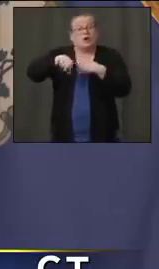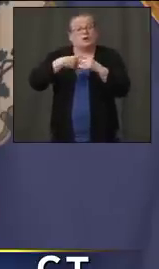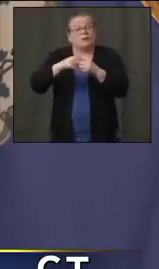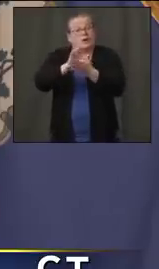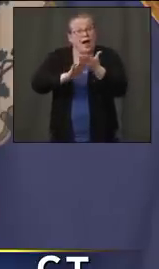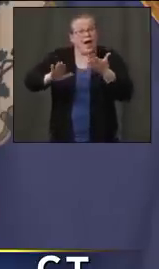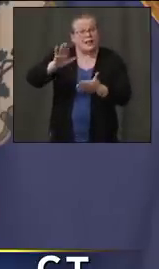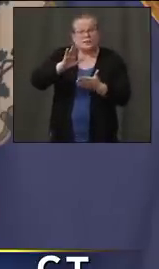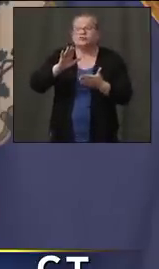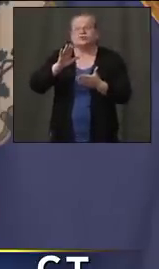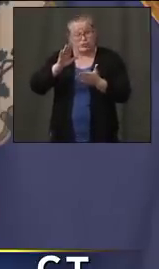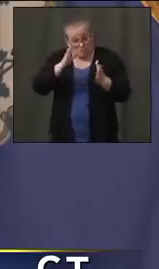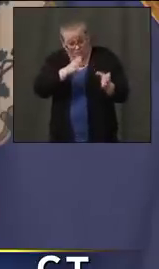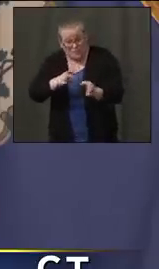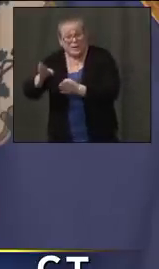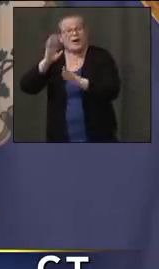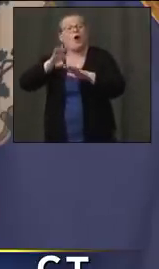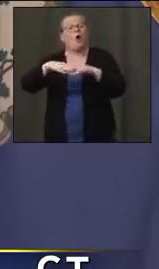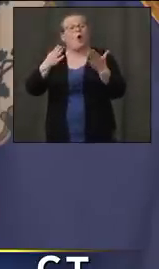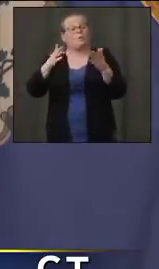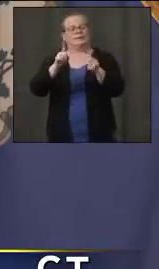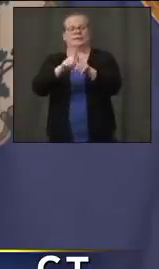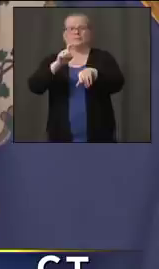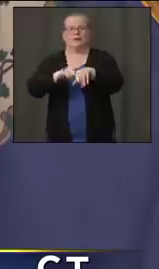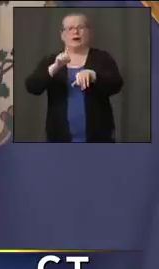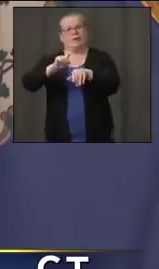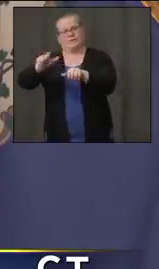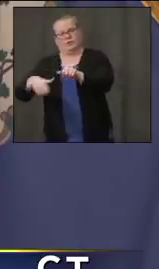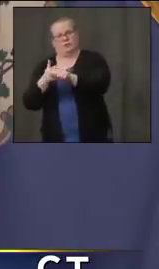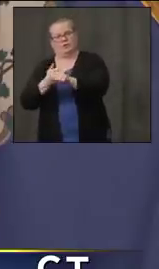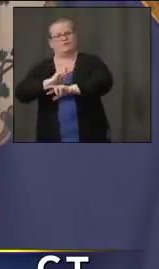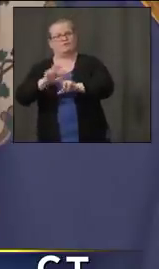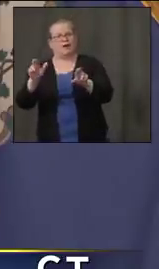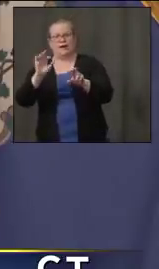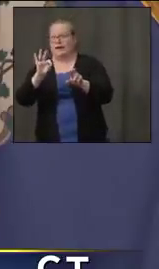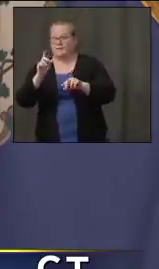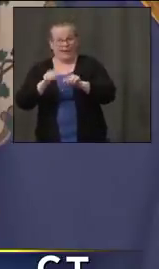think all of our retail and other business services are going to have to think the same way.